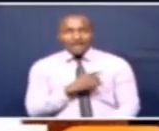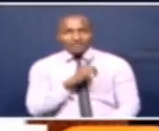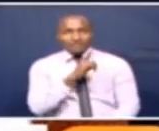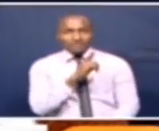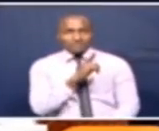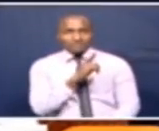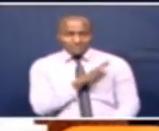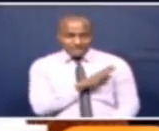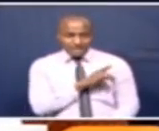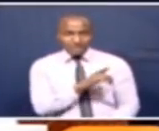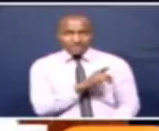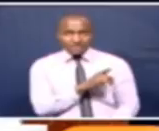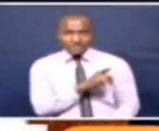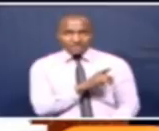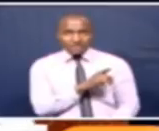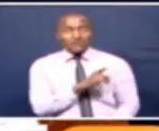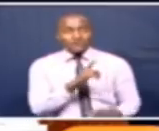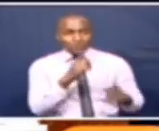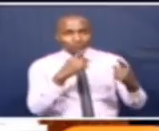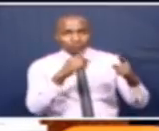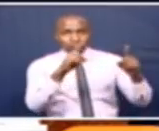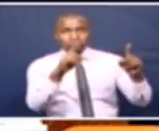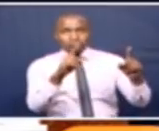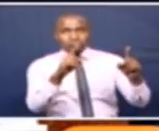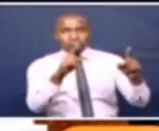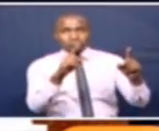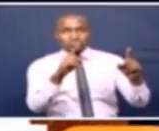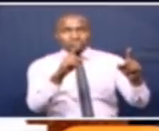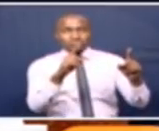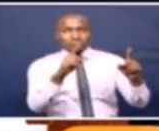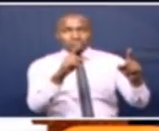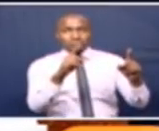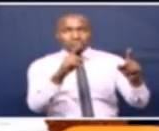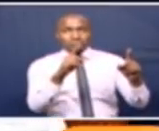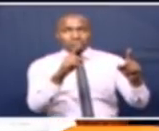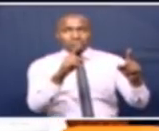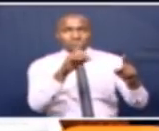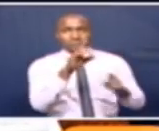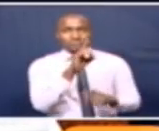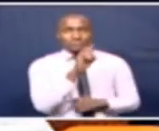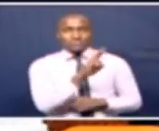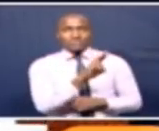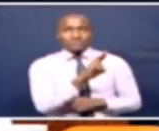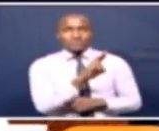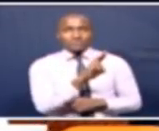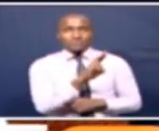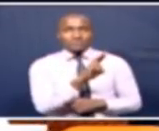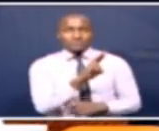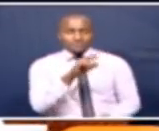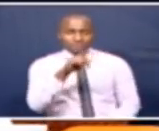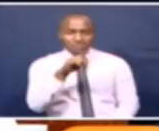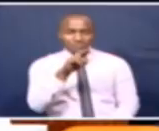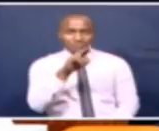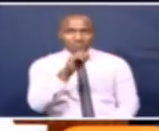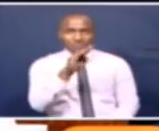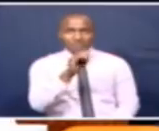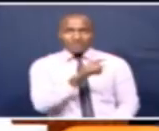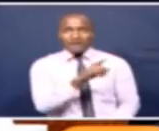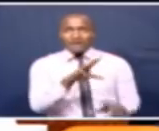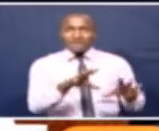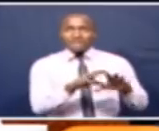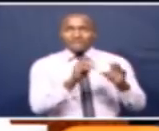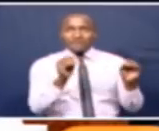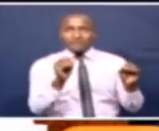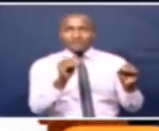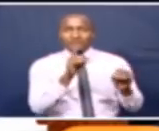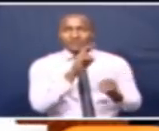I may say, really successful. And Dr. Prabha Choksi, the founder of